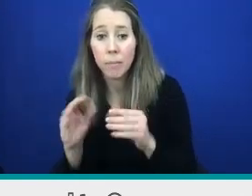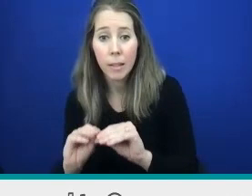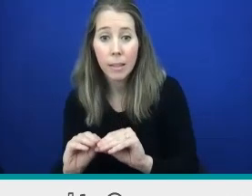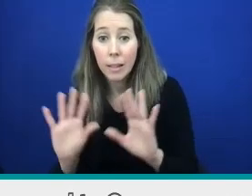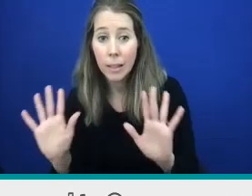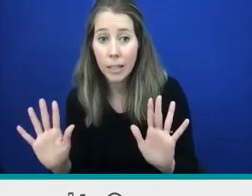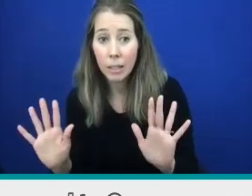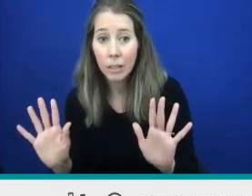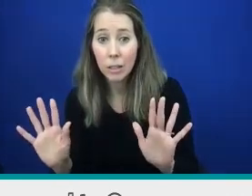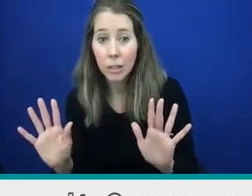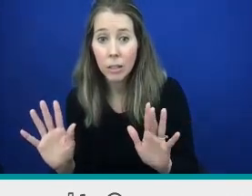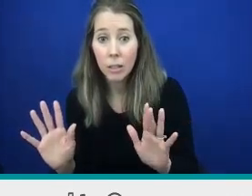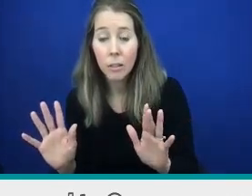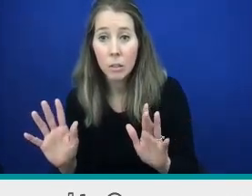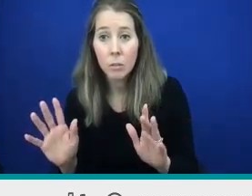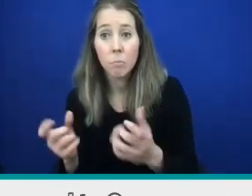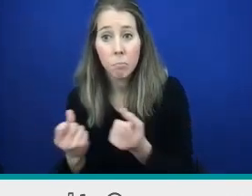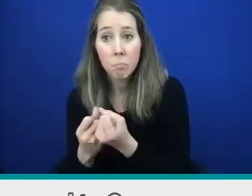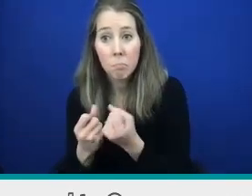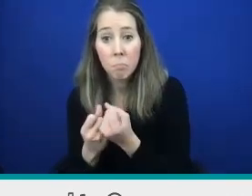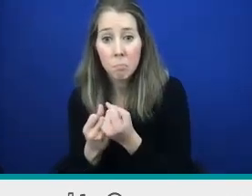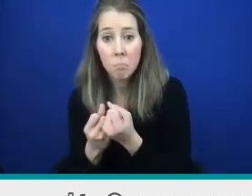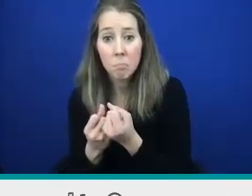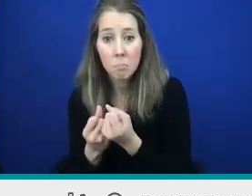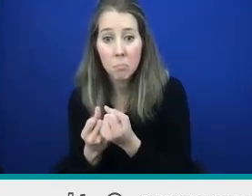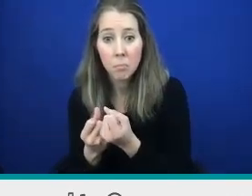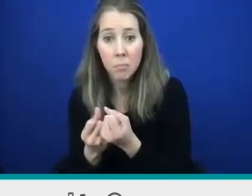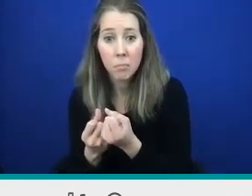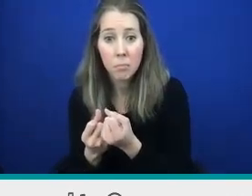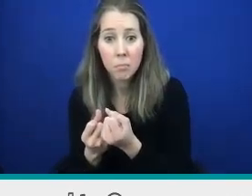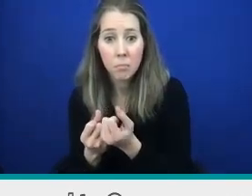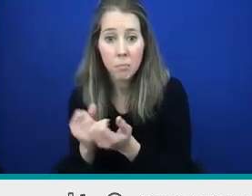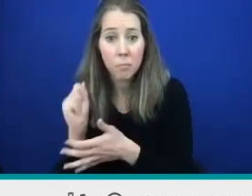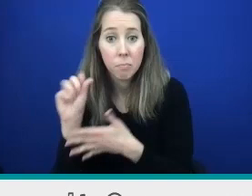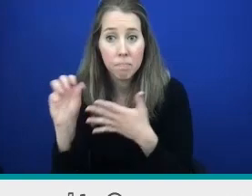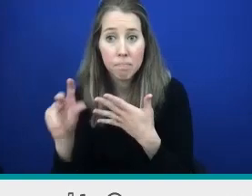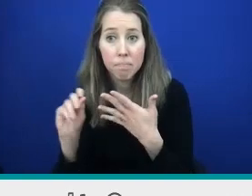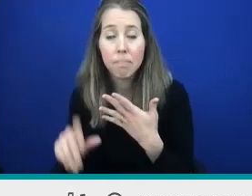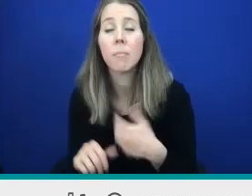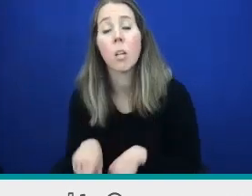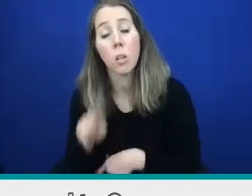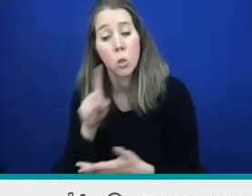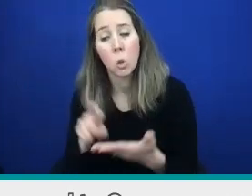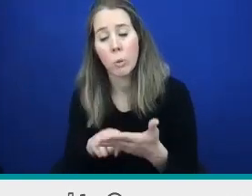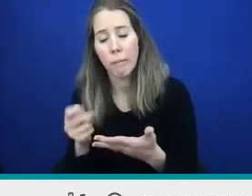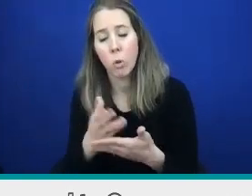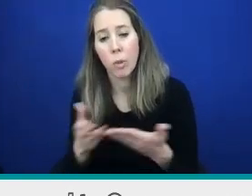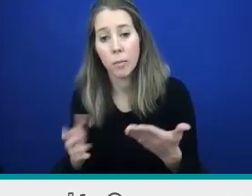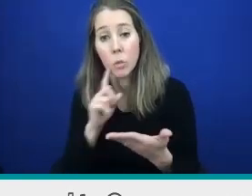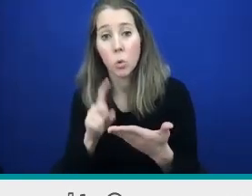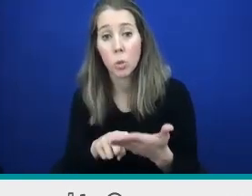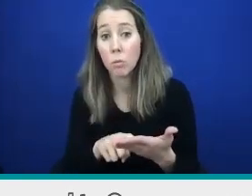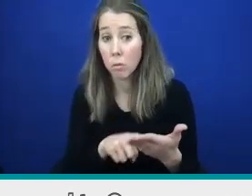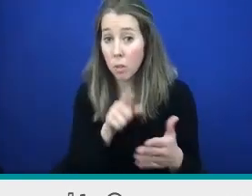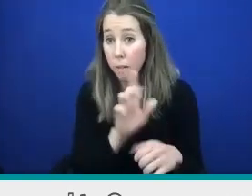clear arguments being laid out. Now you'll notice a couple of things. You'll notice that the video